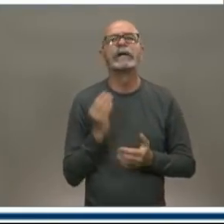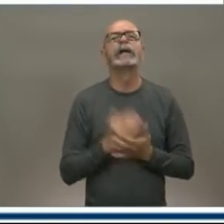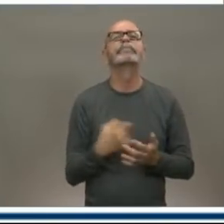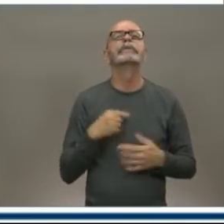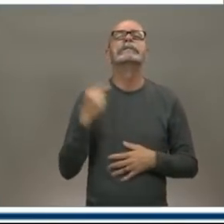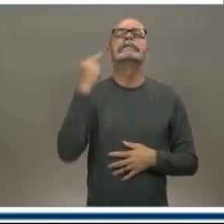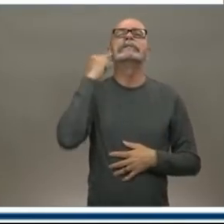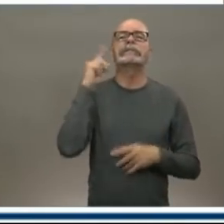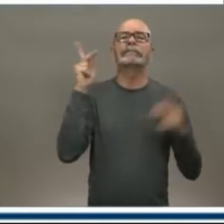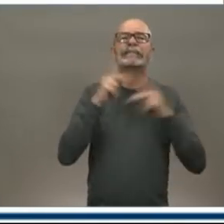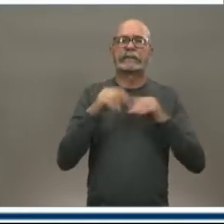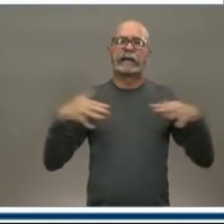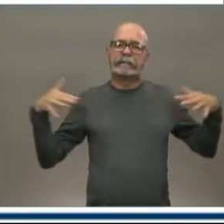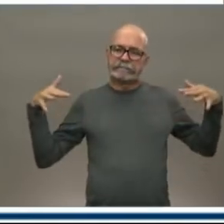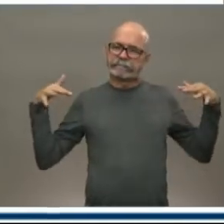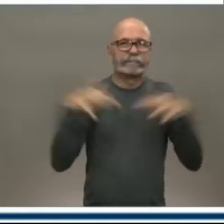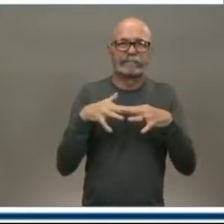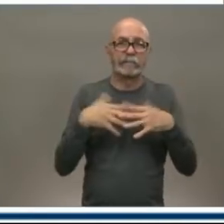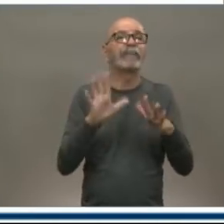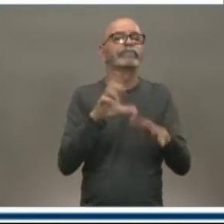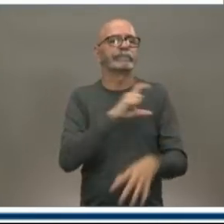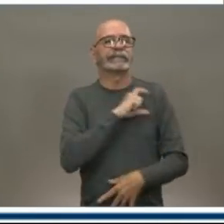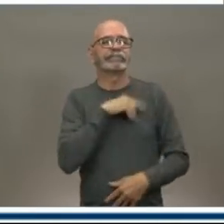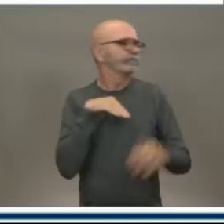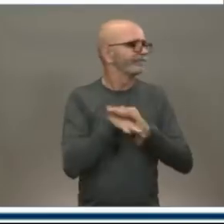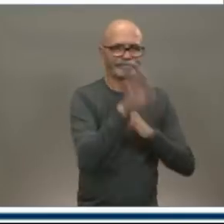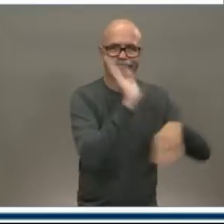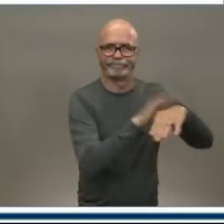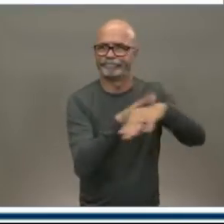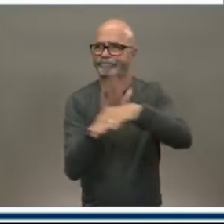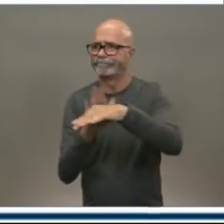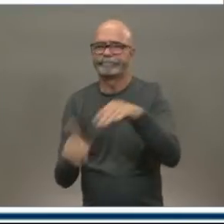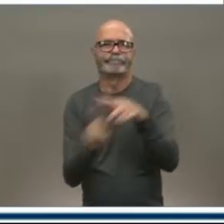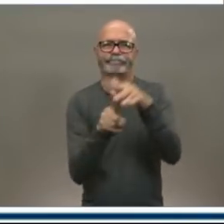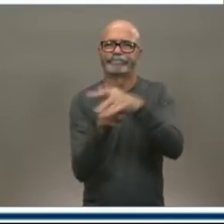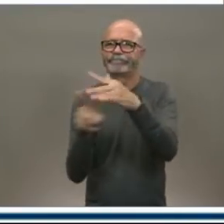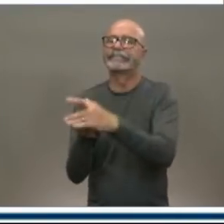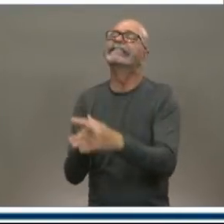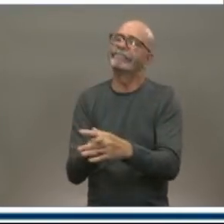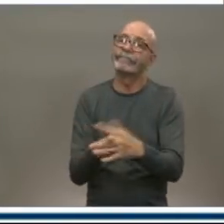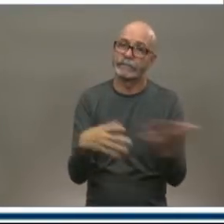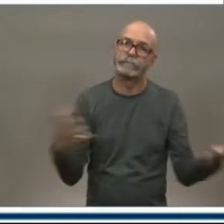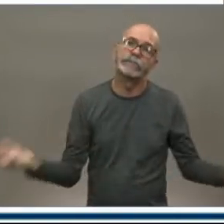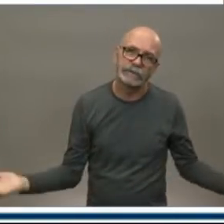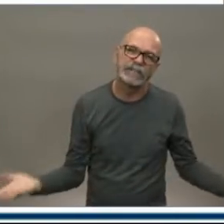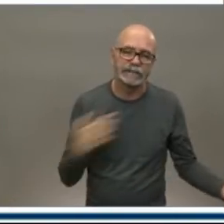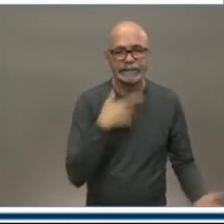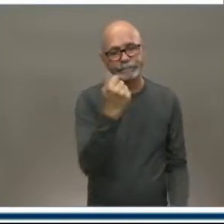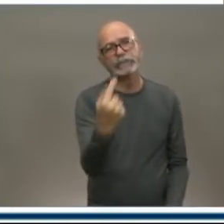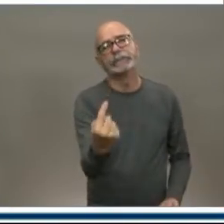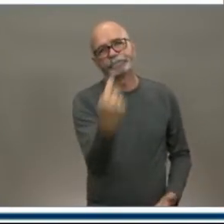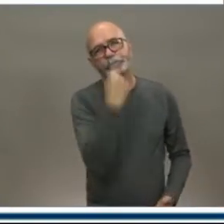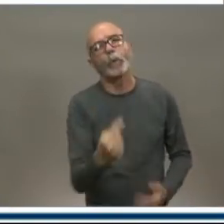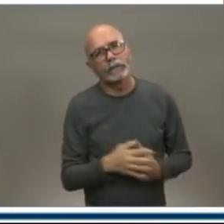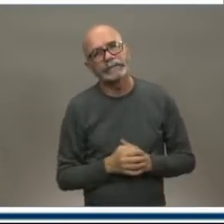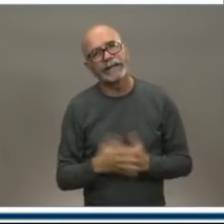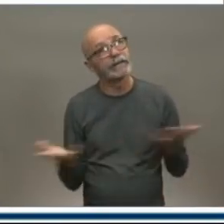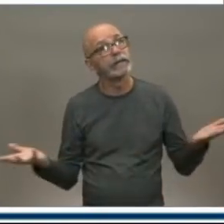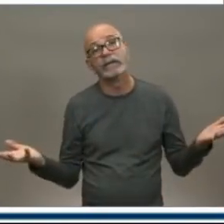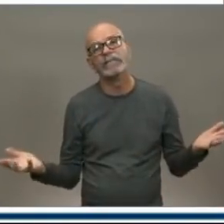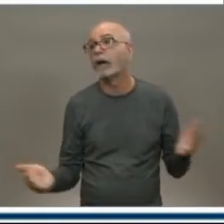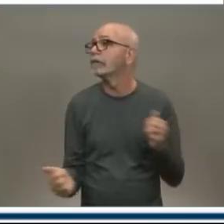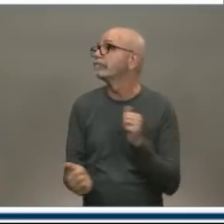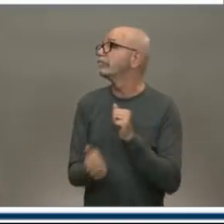some police had to attend to. And that is, I have to say, that's really disappointing. especially when the vast majority of